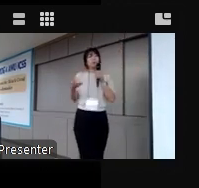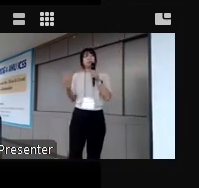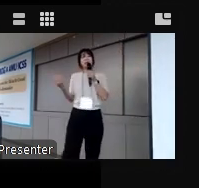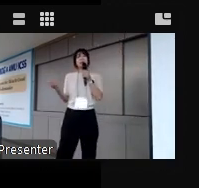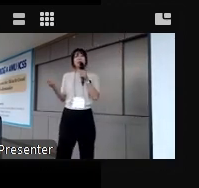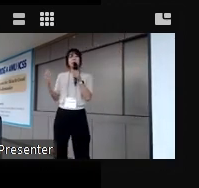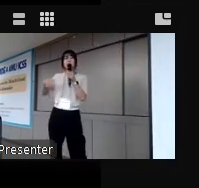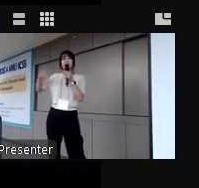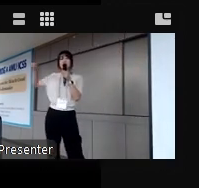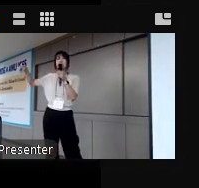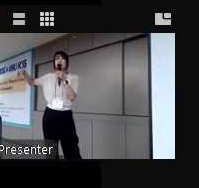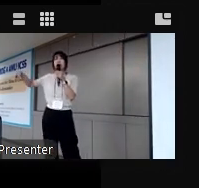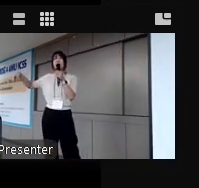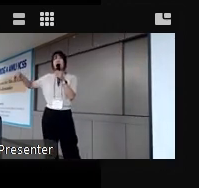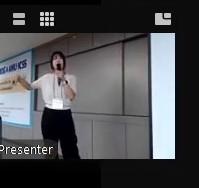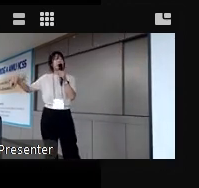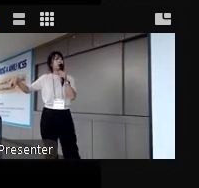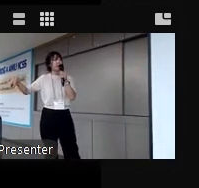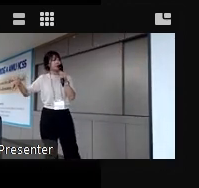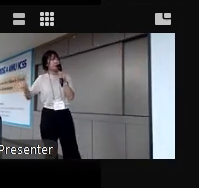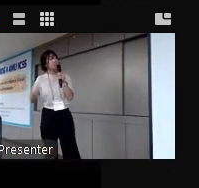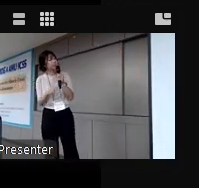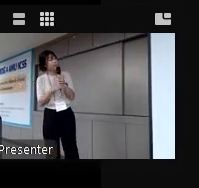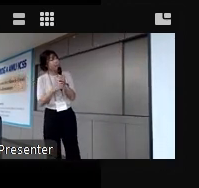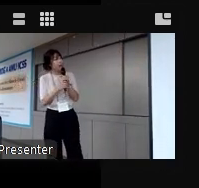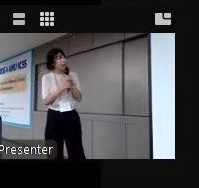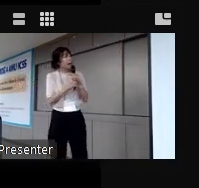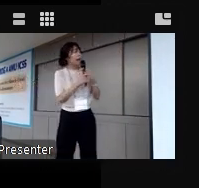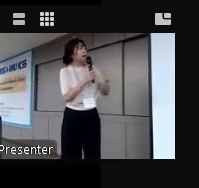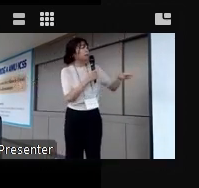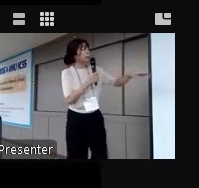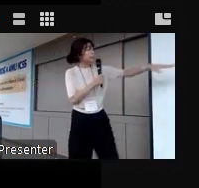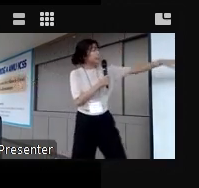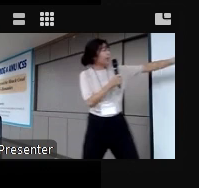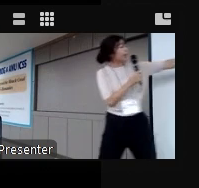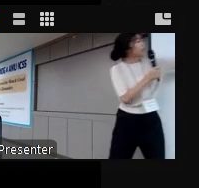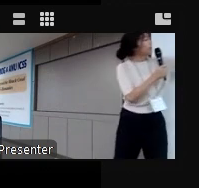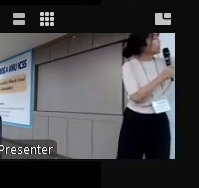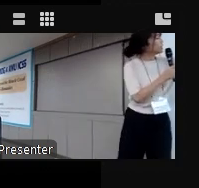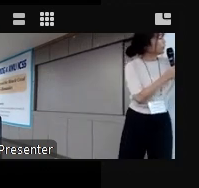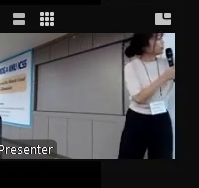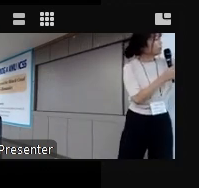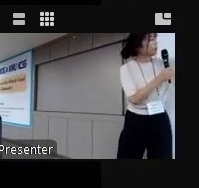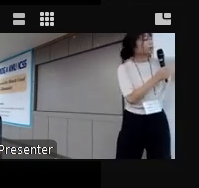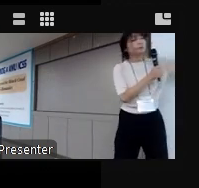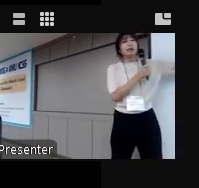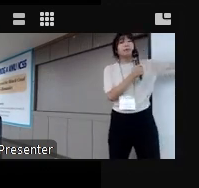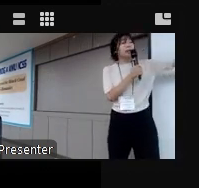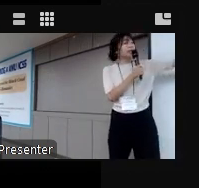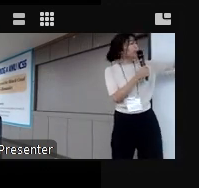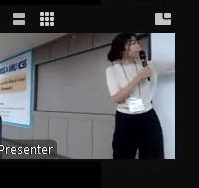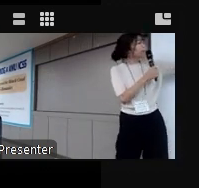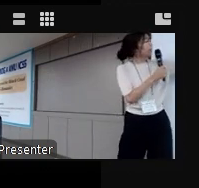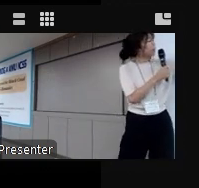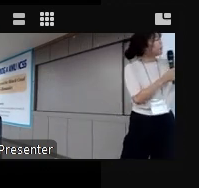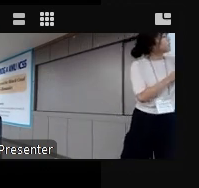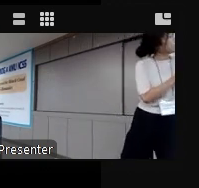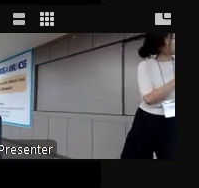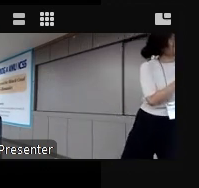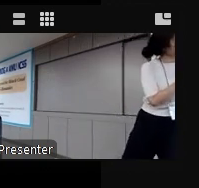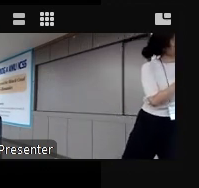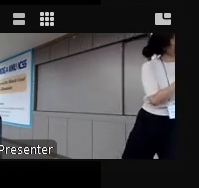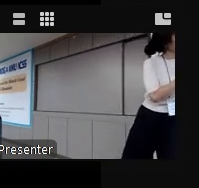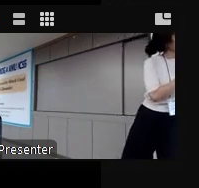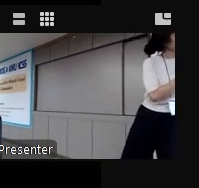most basic one would be just being at that location. And so XA is going to be a one-place predicate, taking